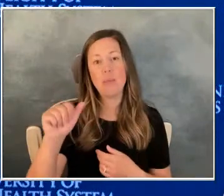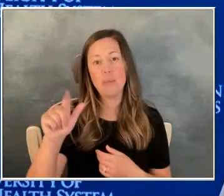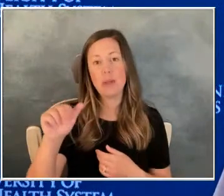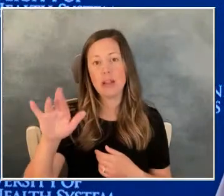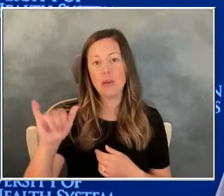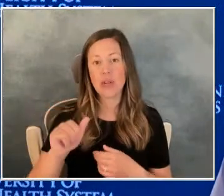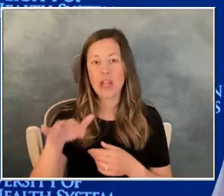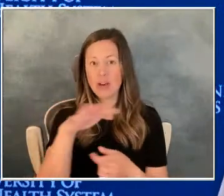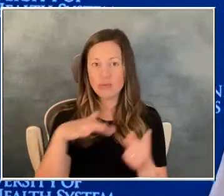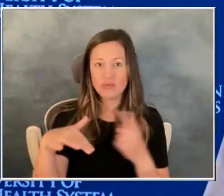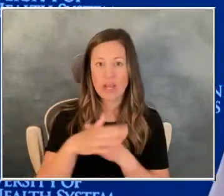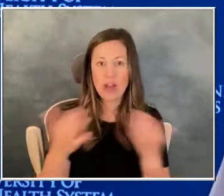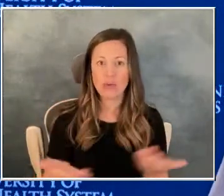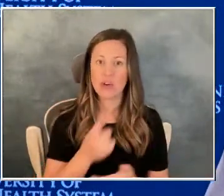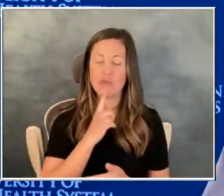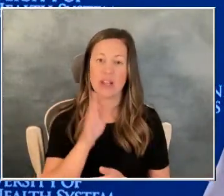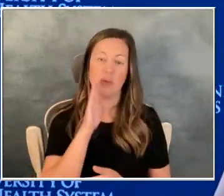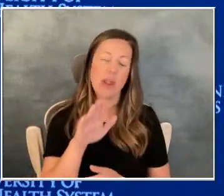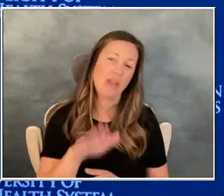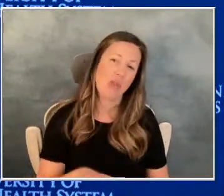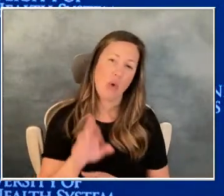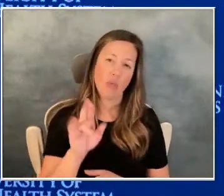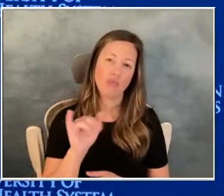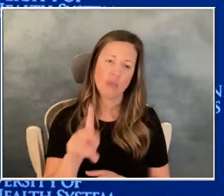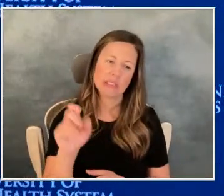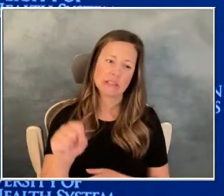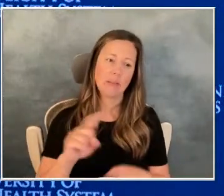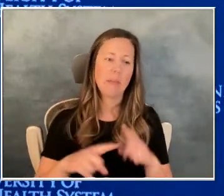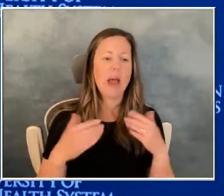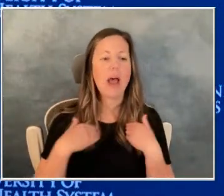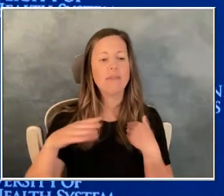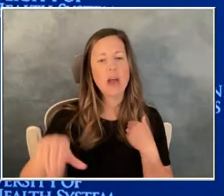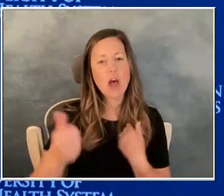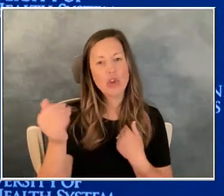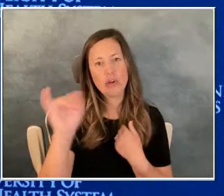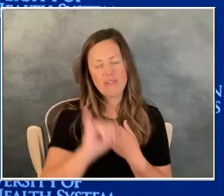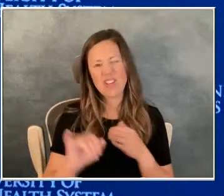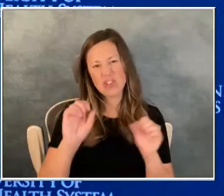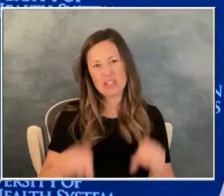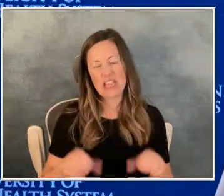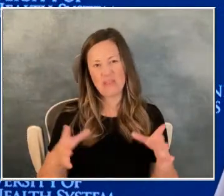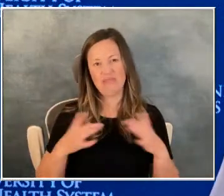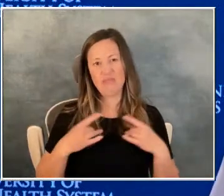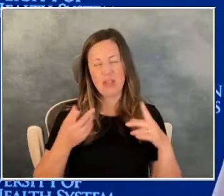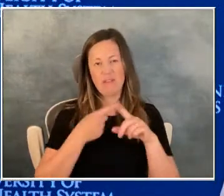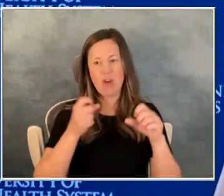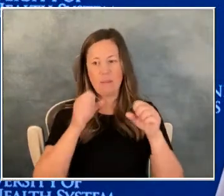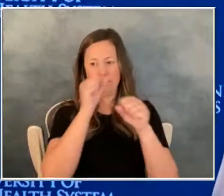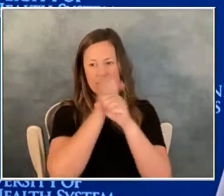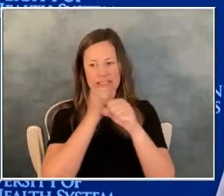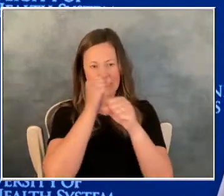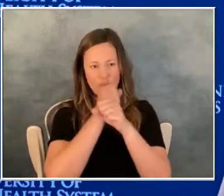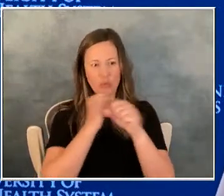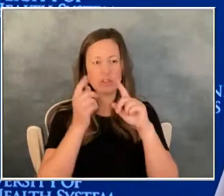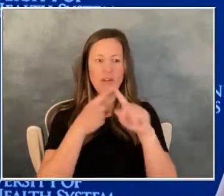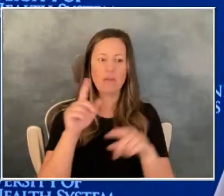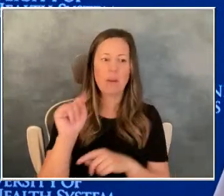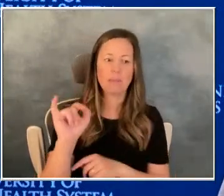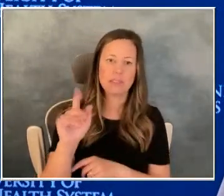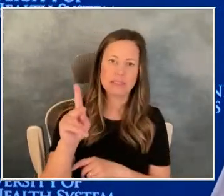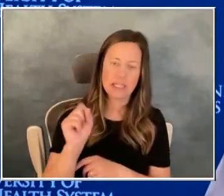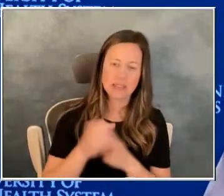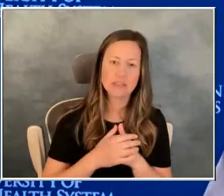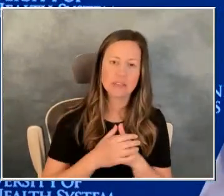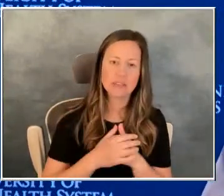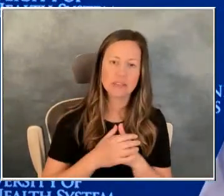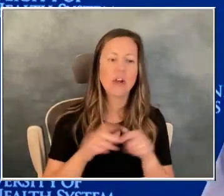be extremely low risk, but we do have other infections that you can get from mosquitoes, from ticks, and we know that a lot of people like to